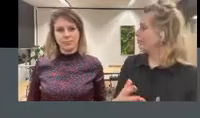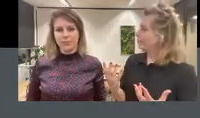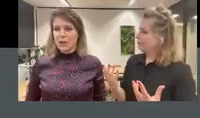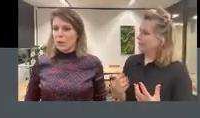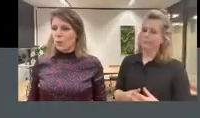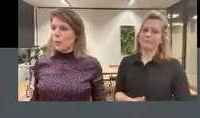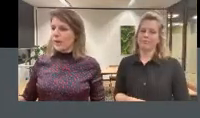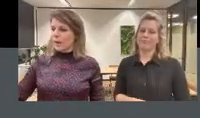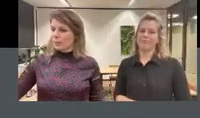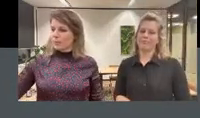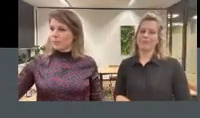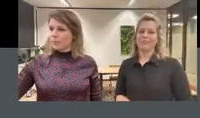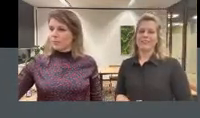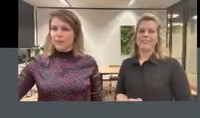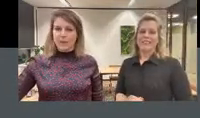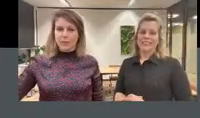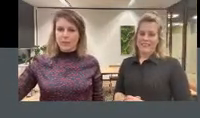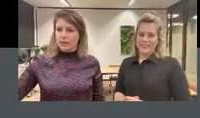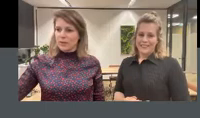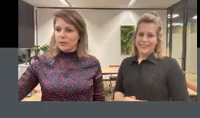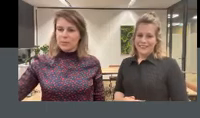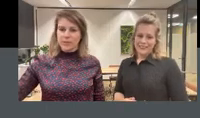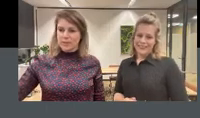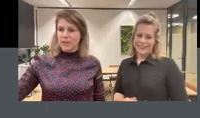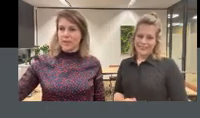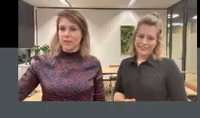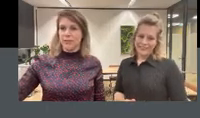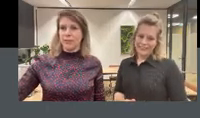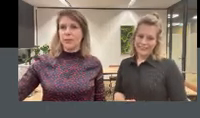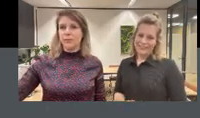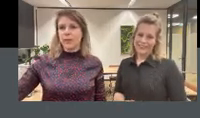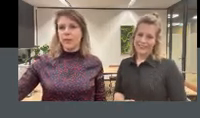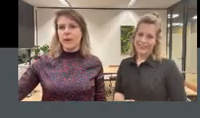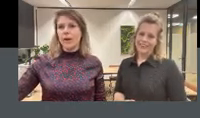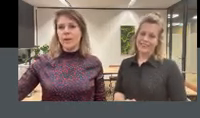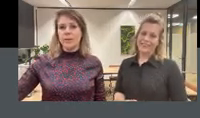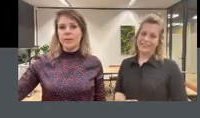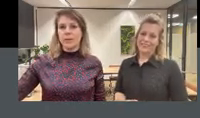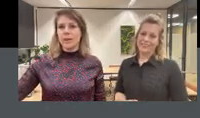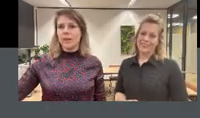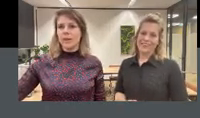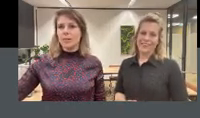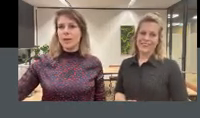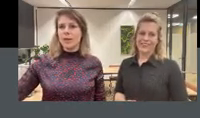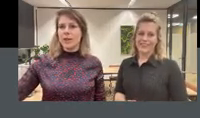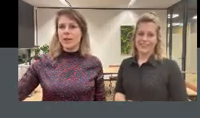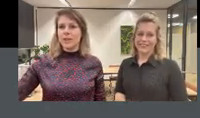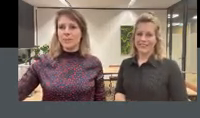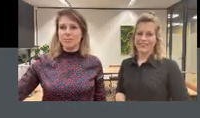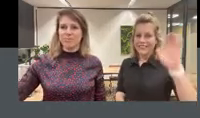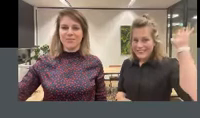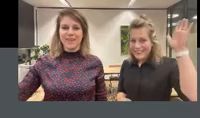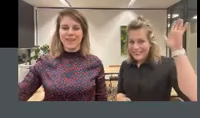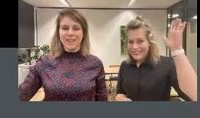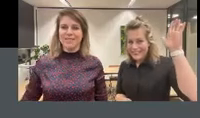So, Well, then we've got a new position here for you. A small